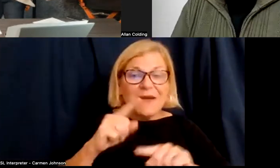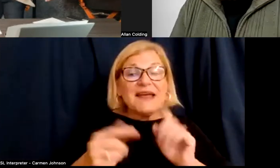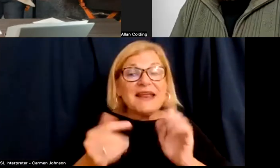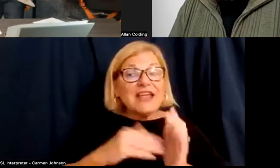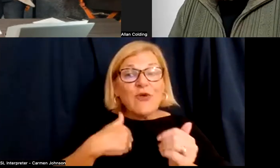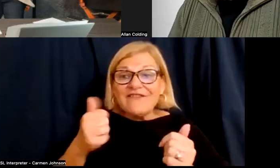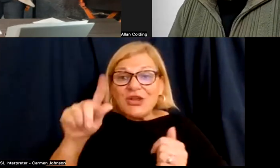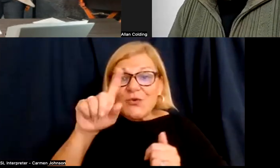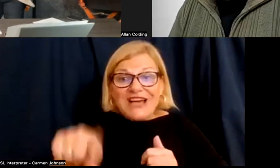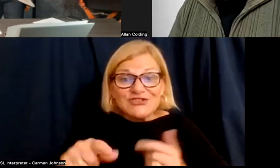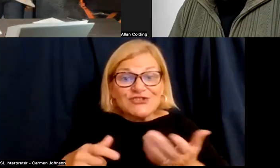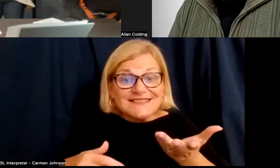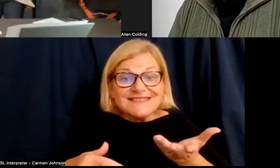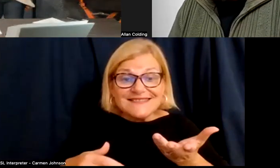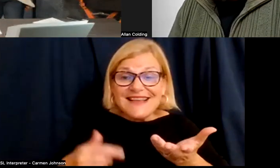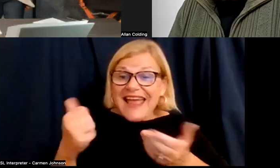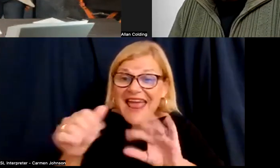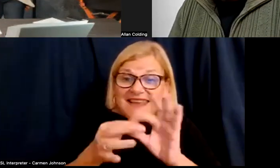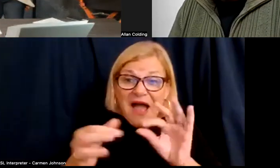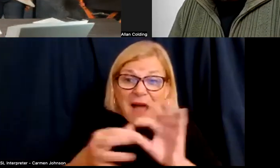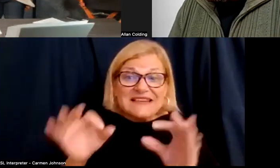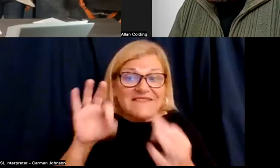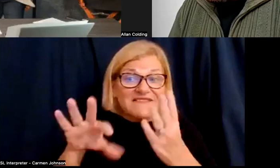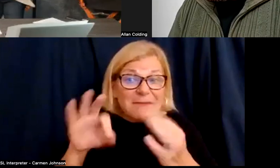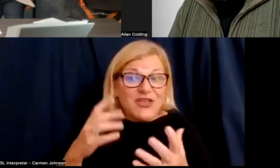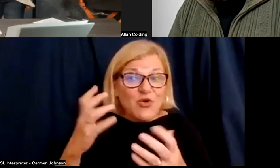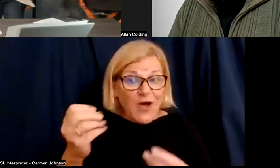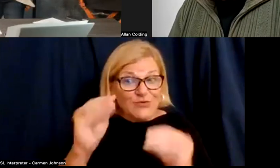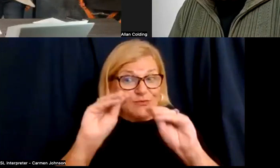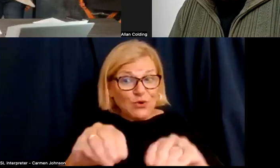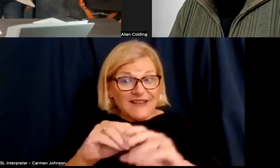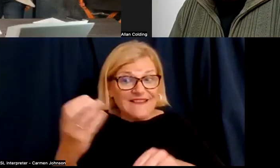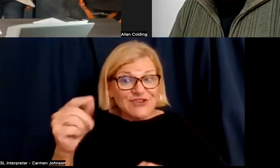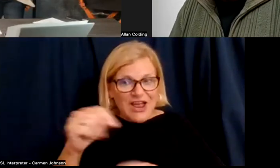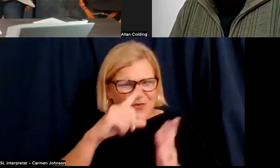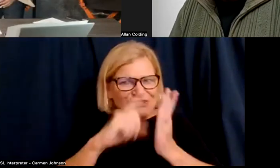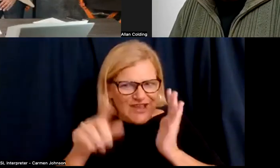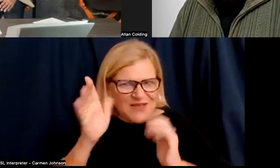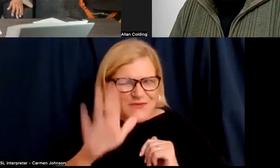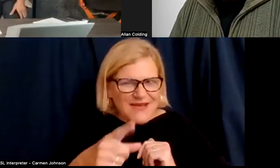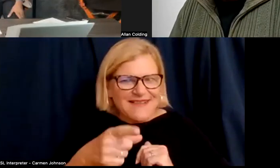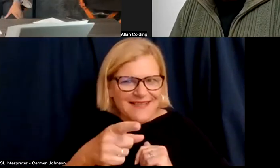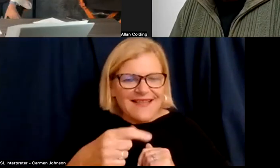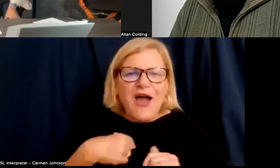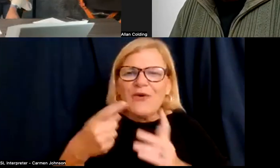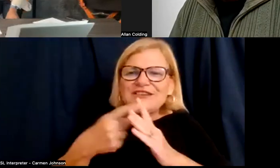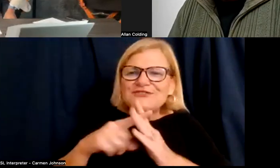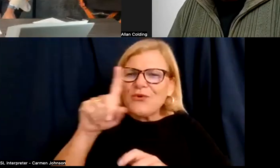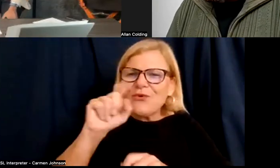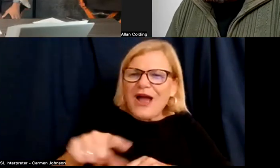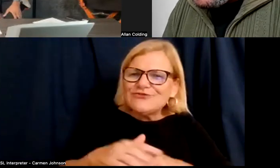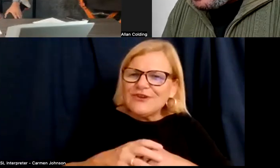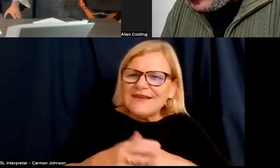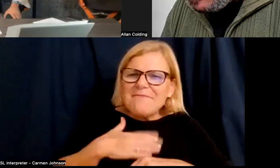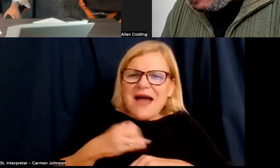any questions and any comments or feedback you'd like to leave us, we will be checking those in the chat in just a moment. I want to start off with a question of my own